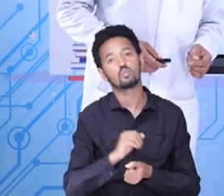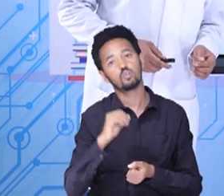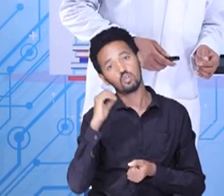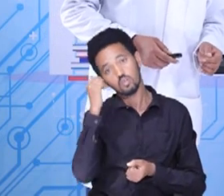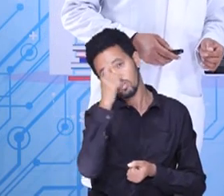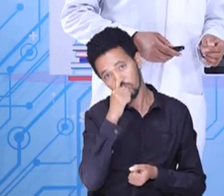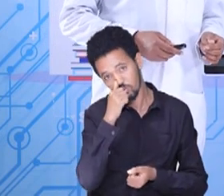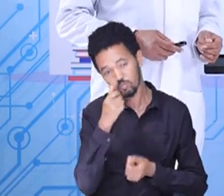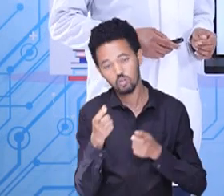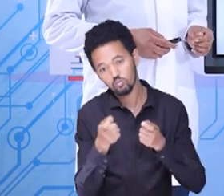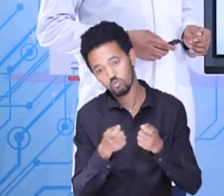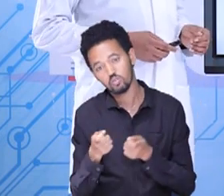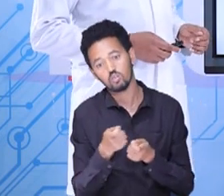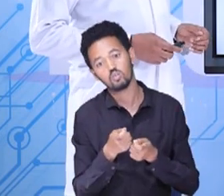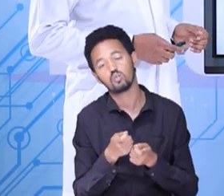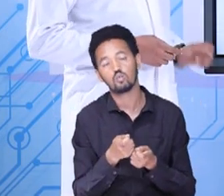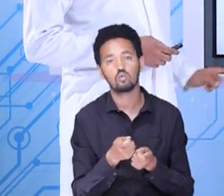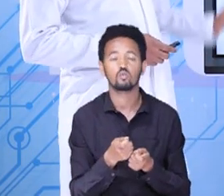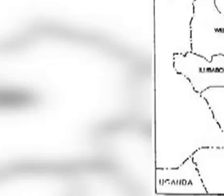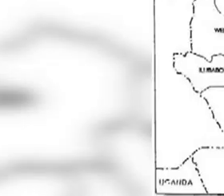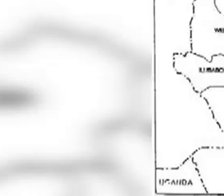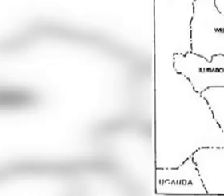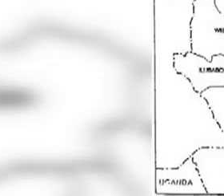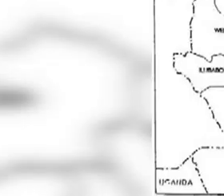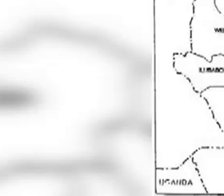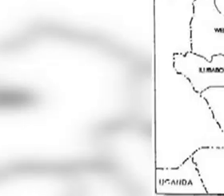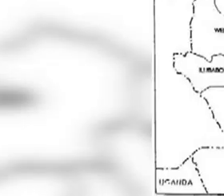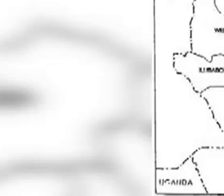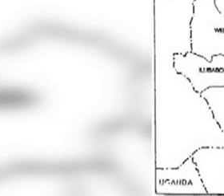Ethiopia during the reign of Emperor Haile Selassie.